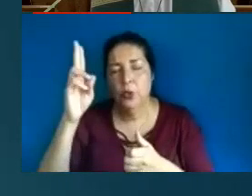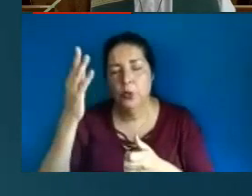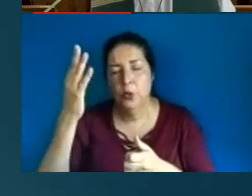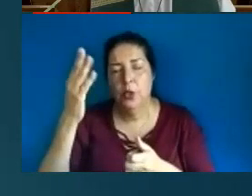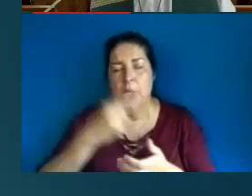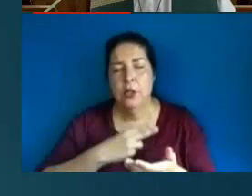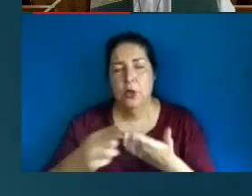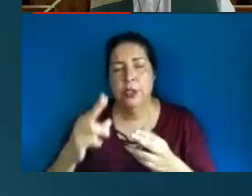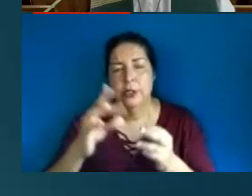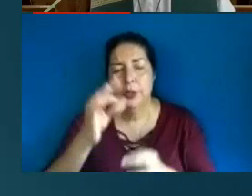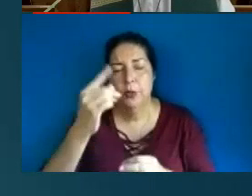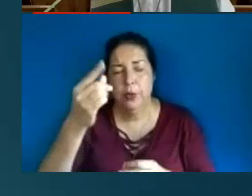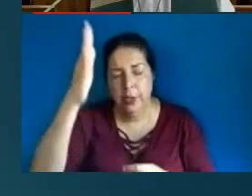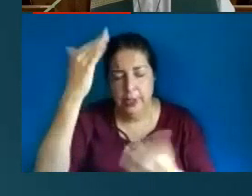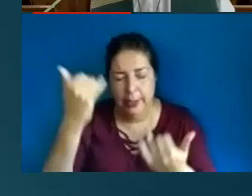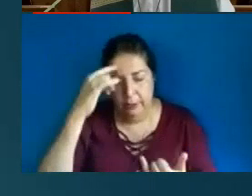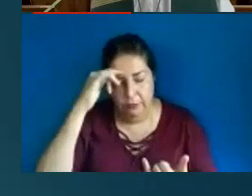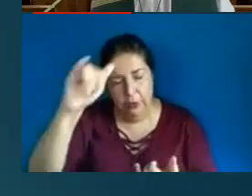God, now and forever.